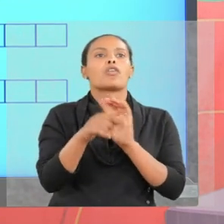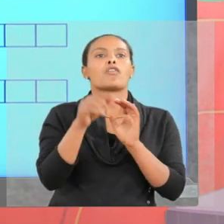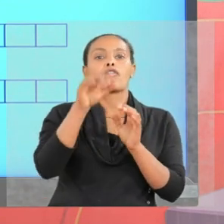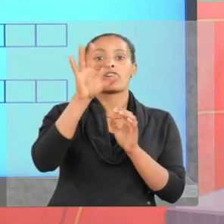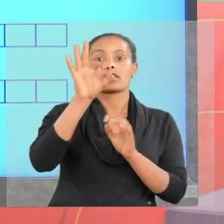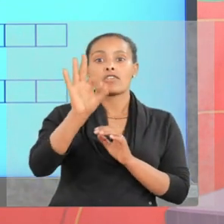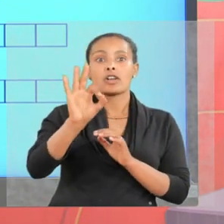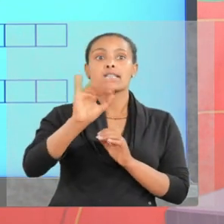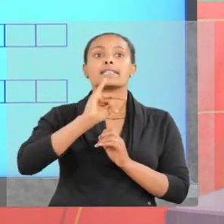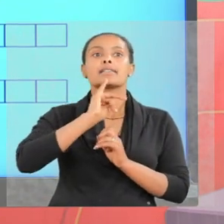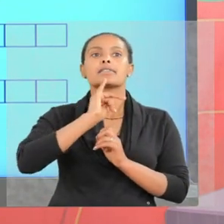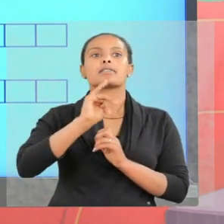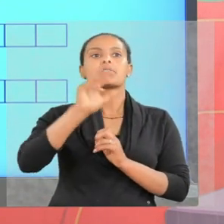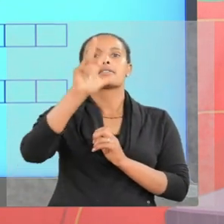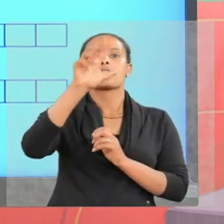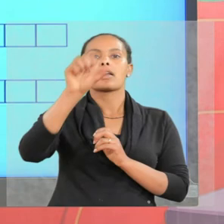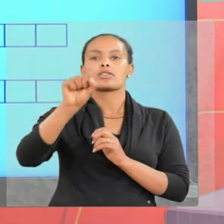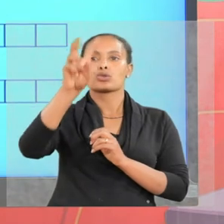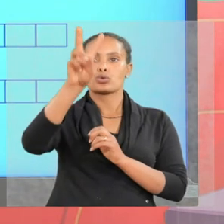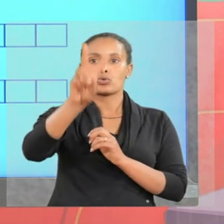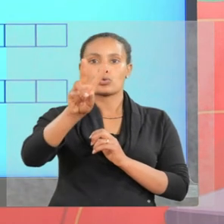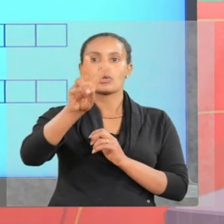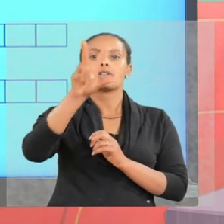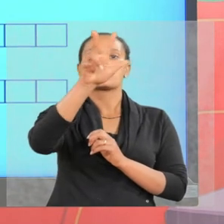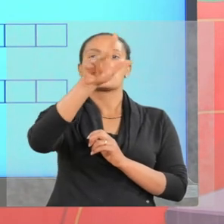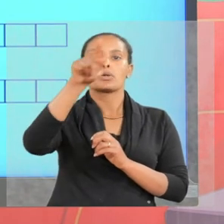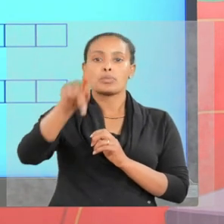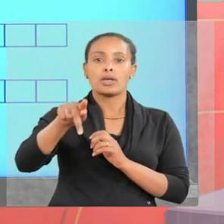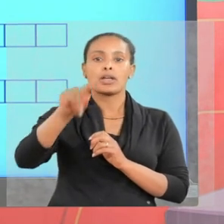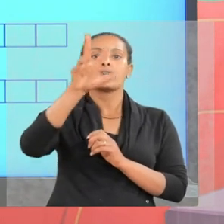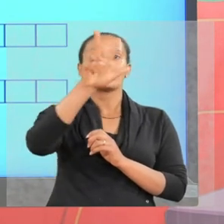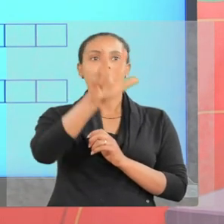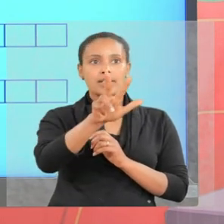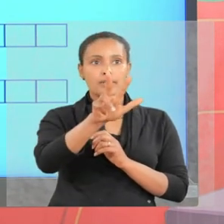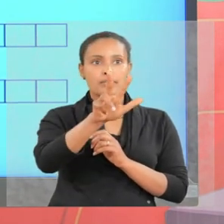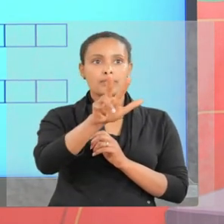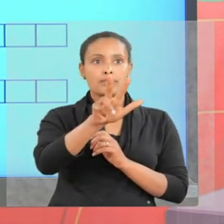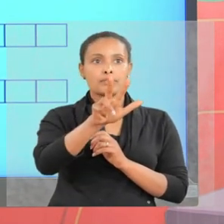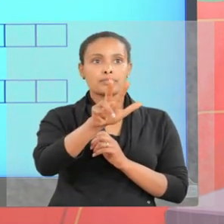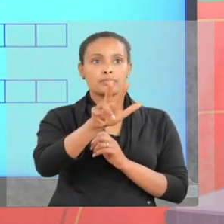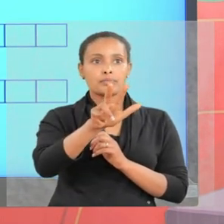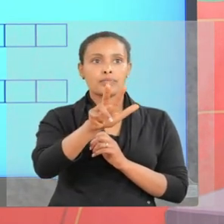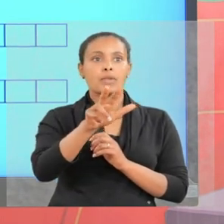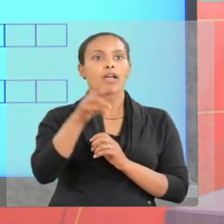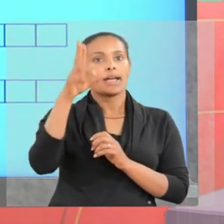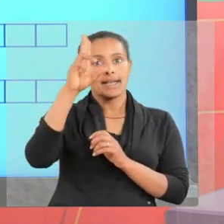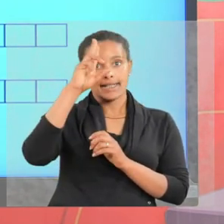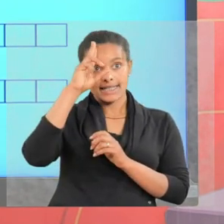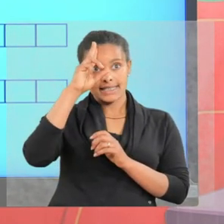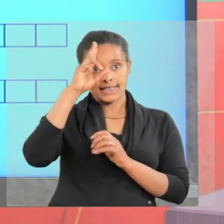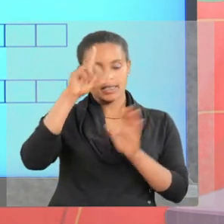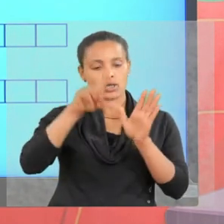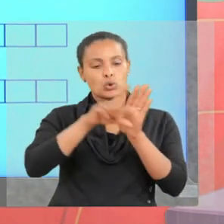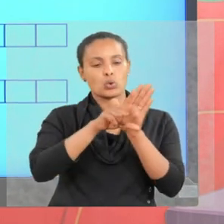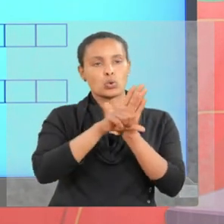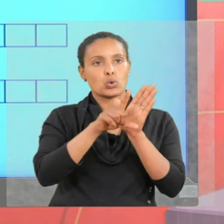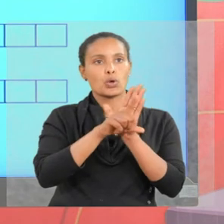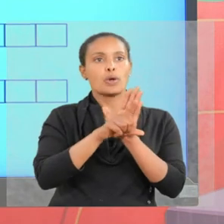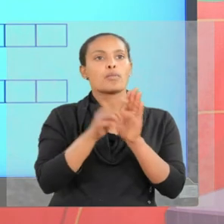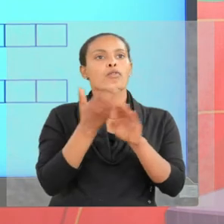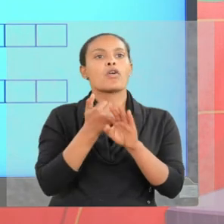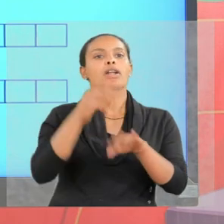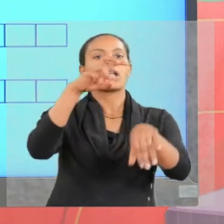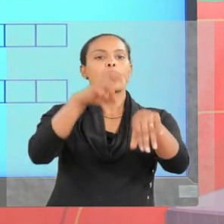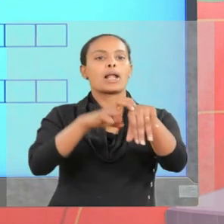phosphorus is 3s2, 3p3. Hundas rule. Before doubling